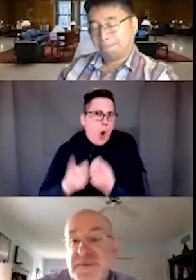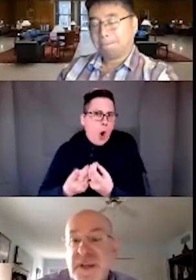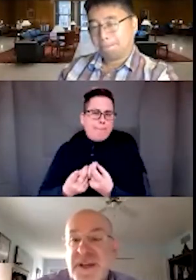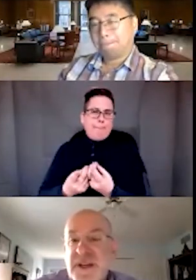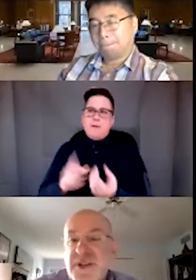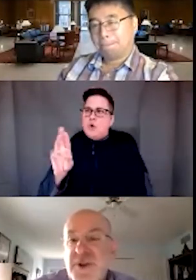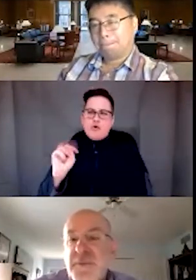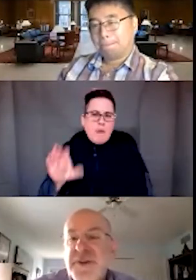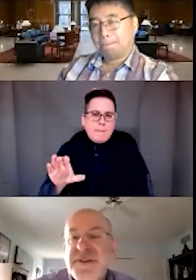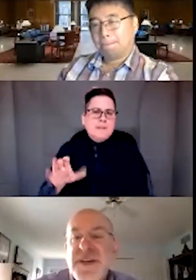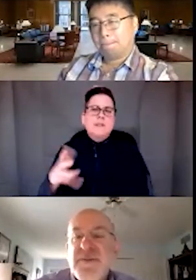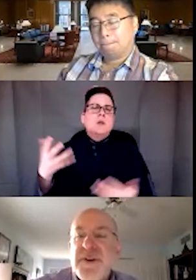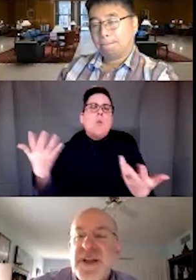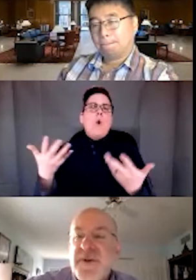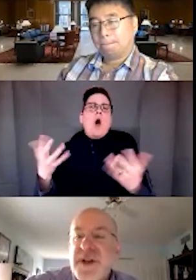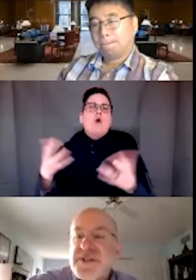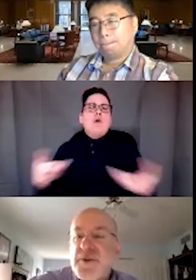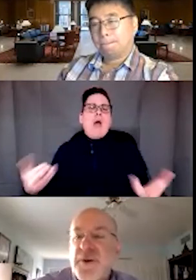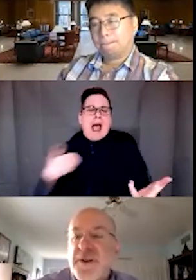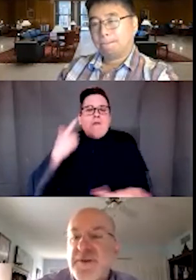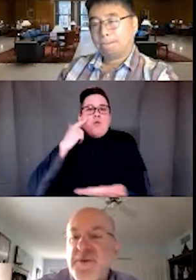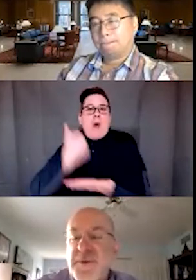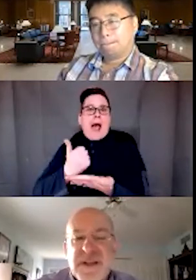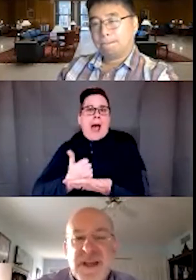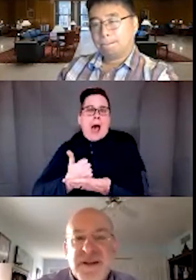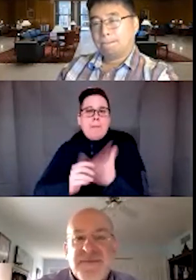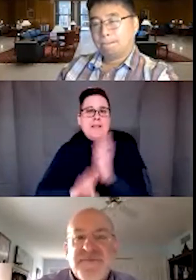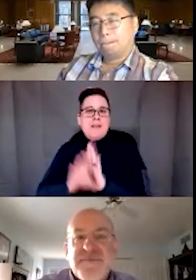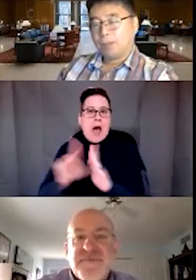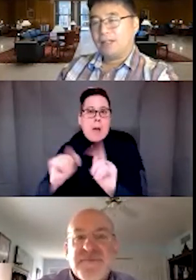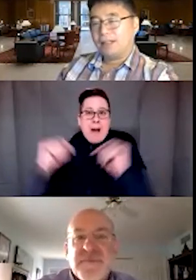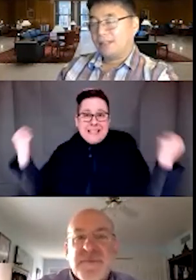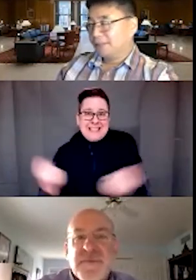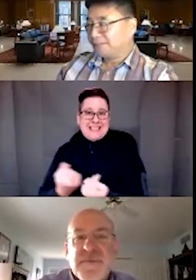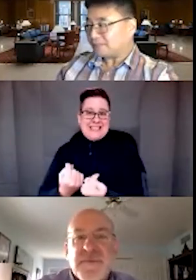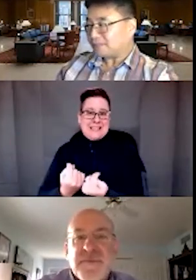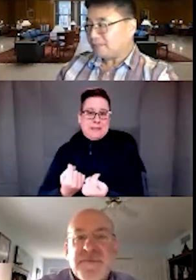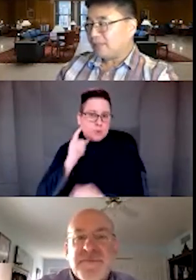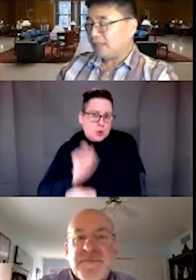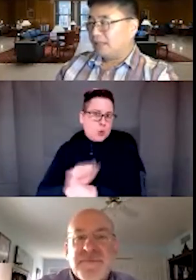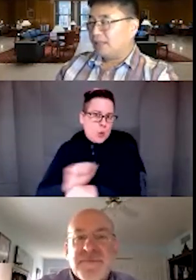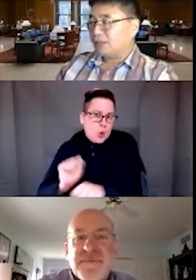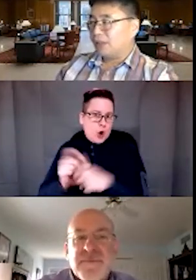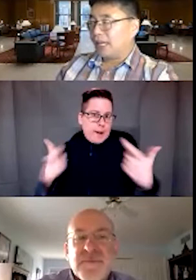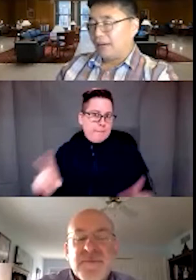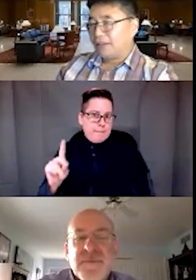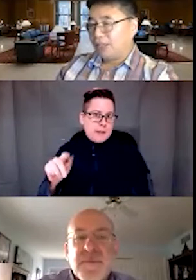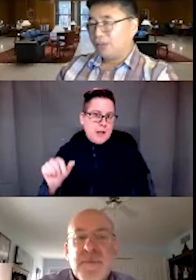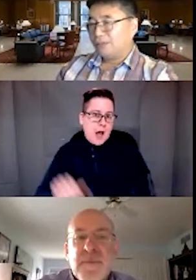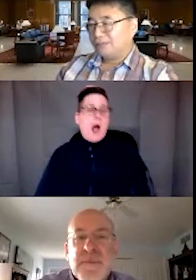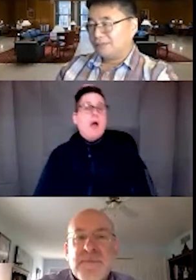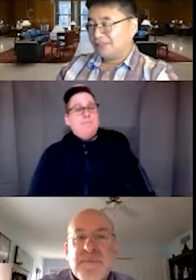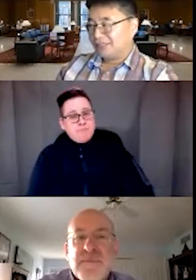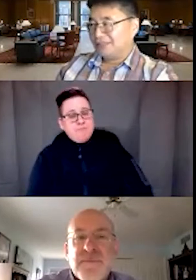institution to help build a team of collaborators to work through big data? Yeah. So I'll tell